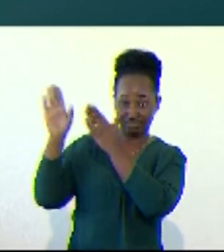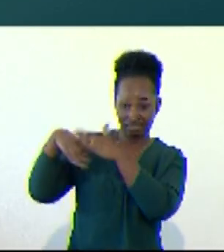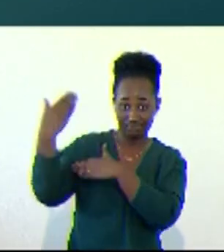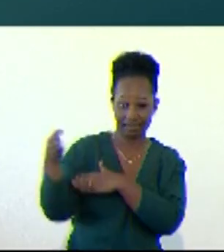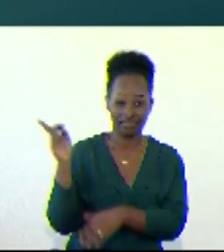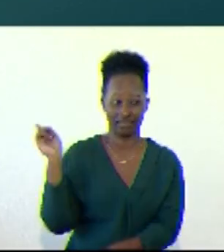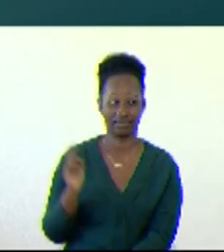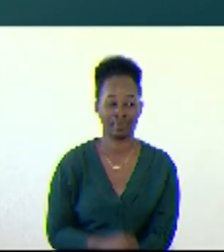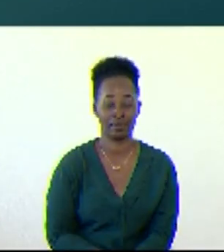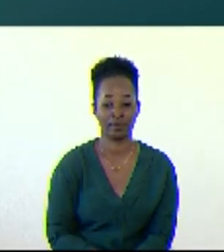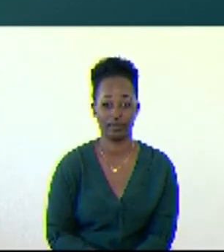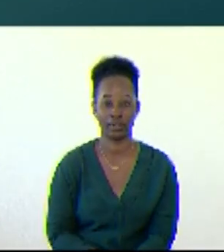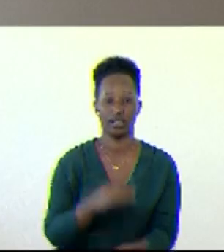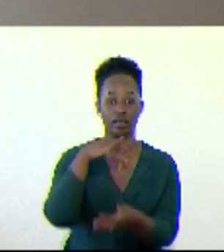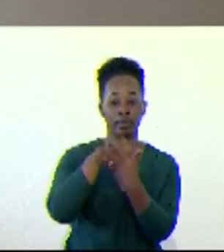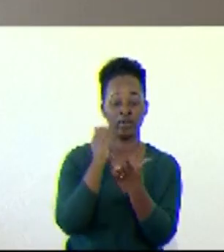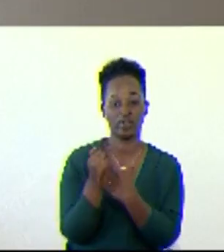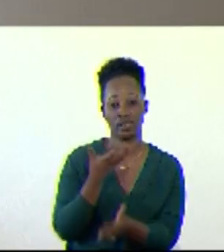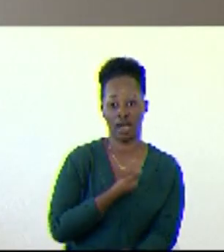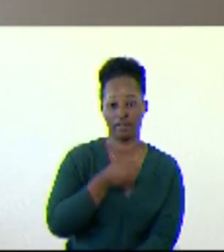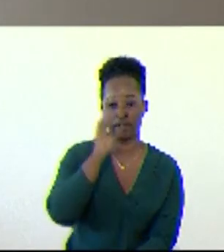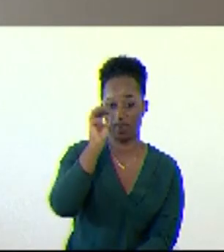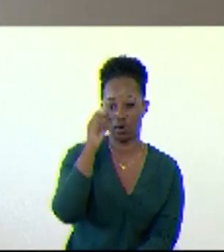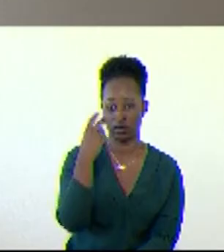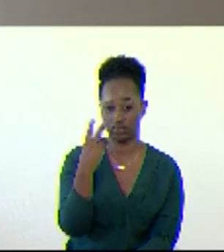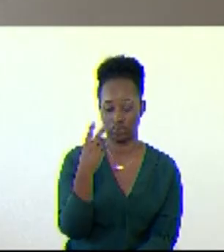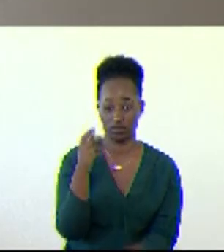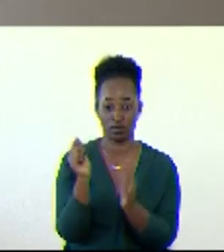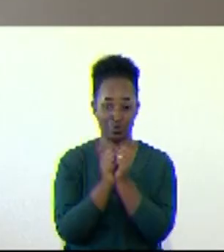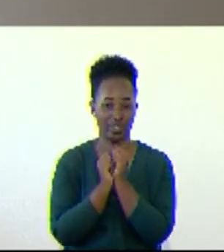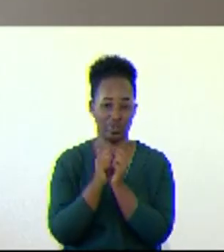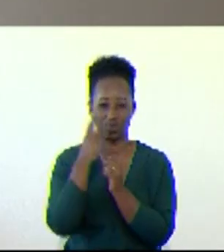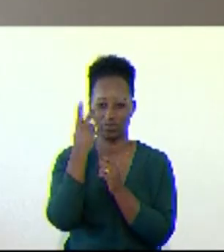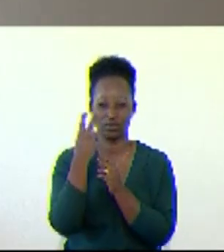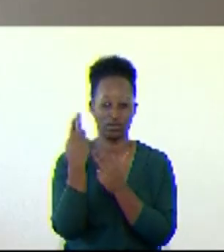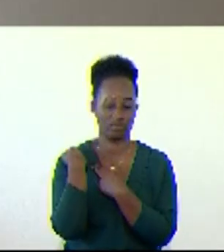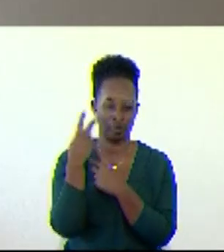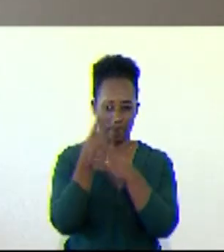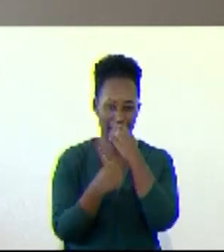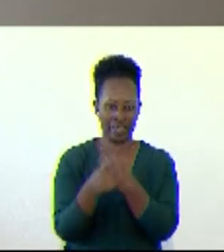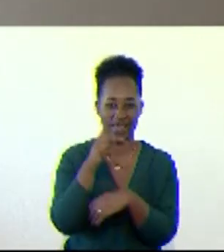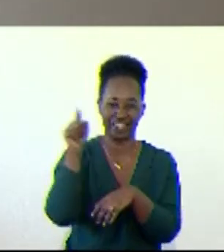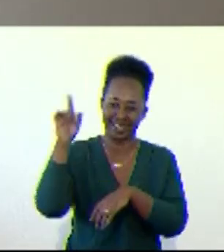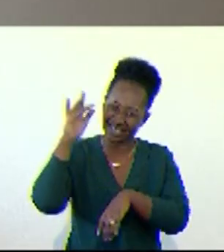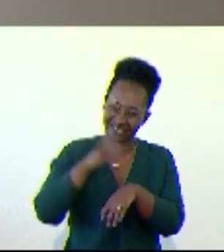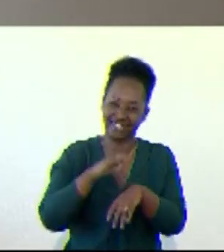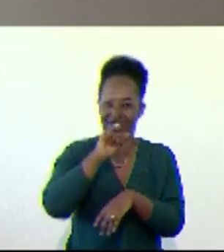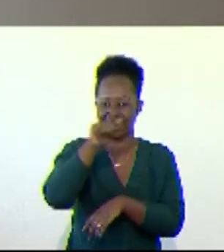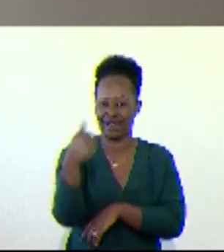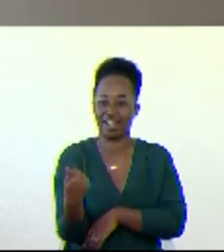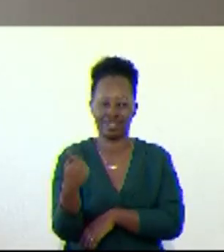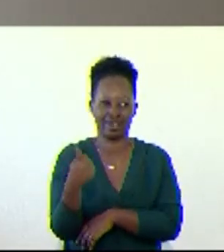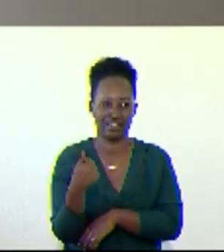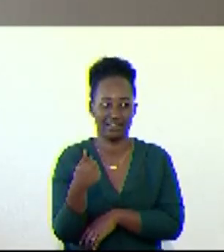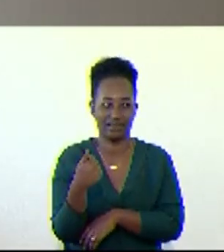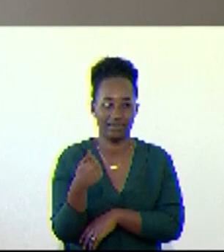So, because of having the oxygen with the two lone pairs, it also attacks another